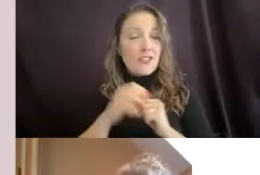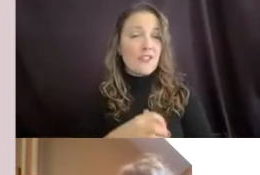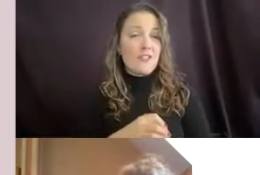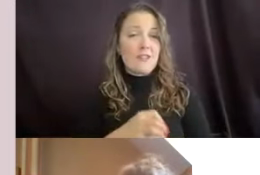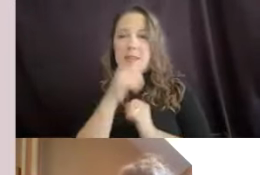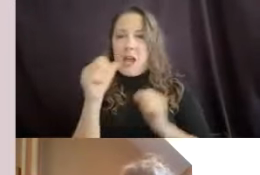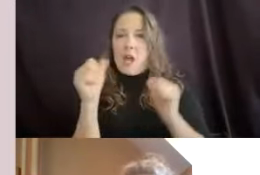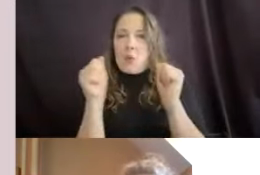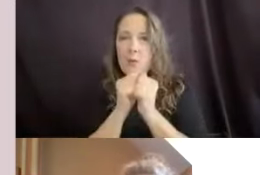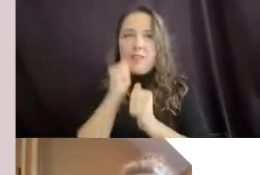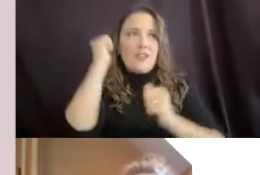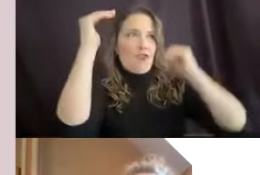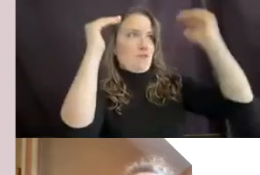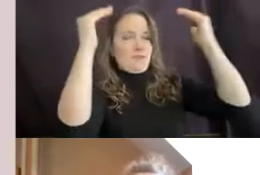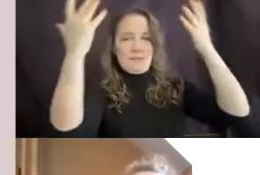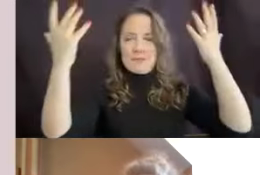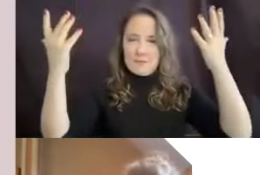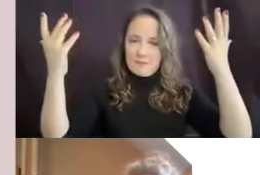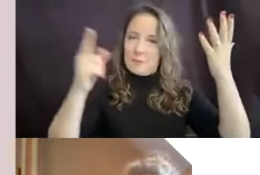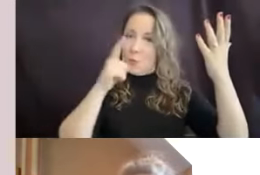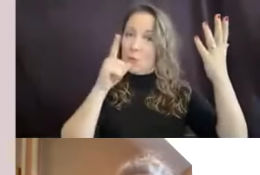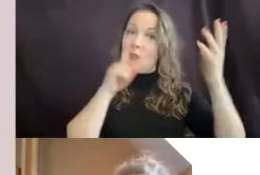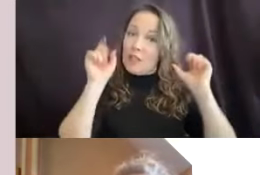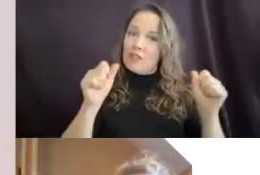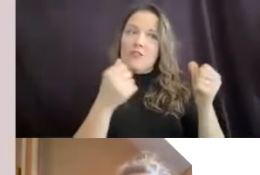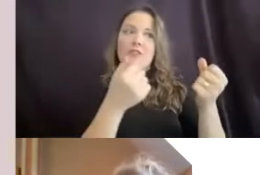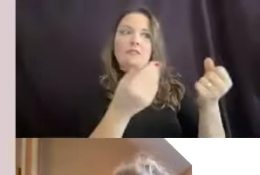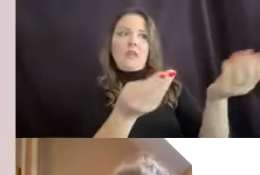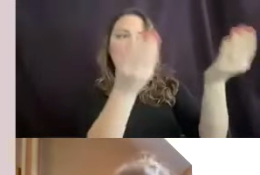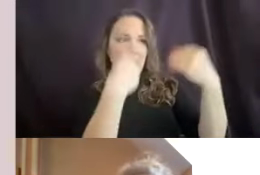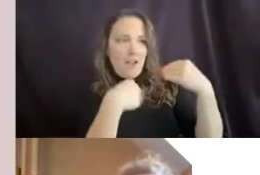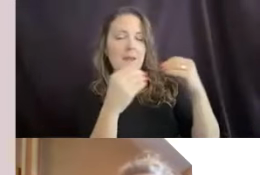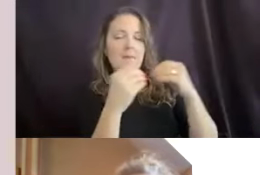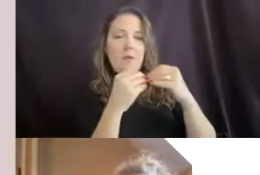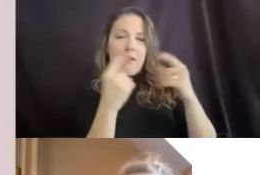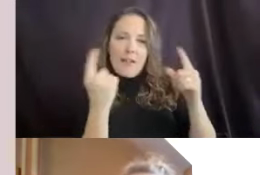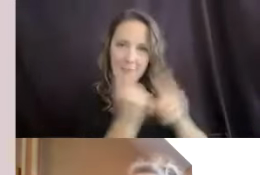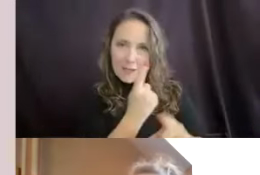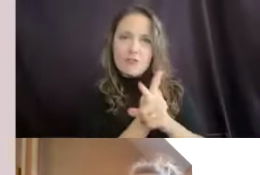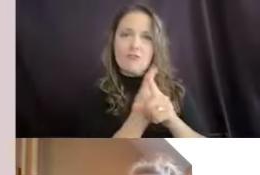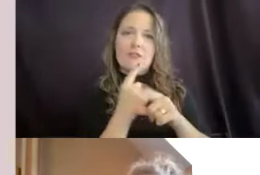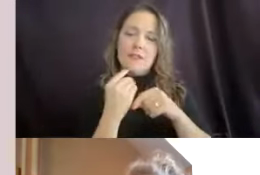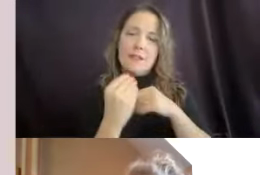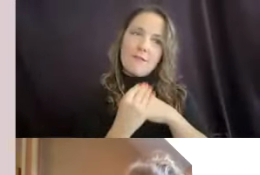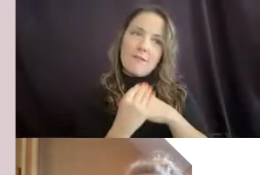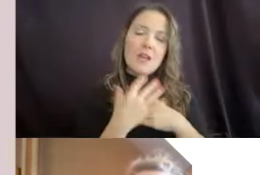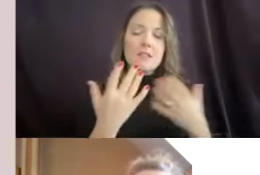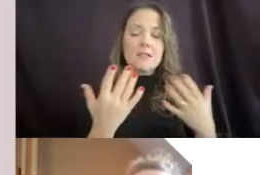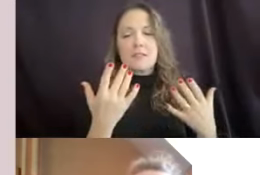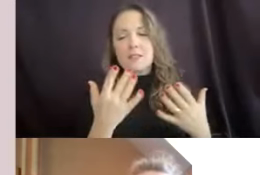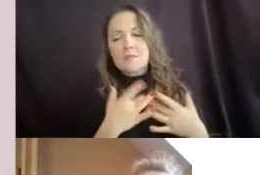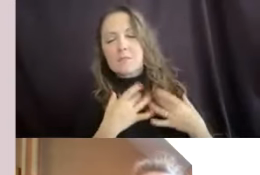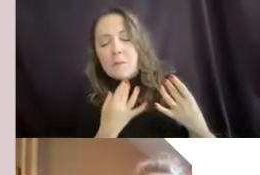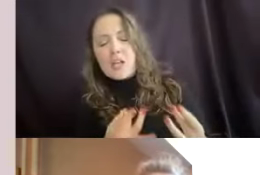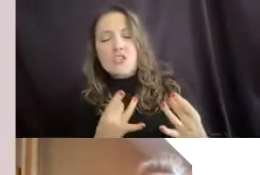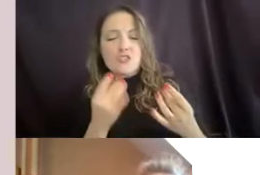the adults in their lives who might be able to provide some more accurate advice, some more compassionate information.